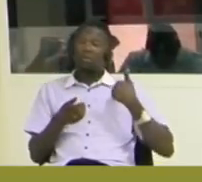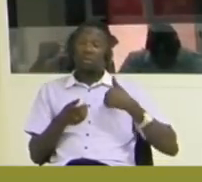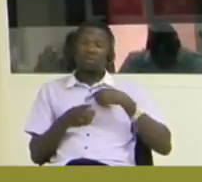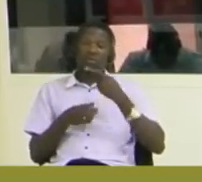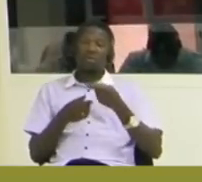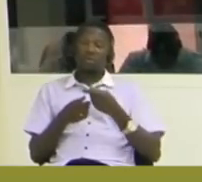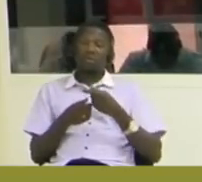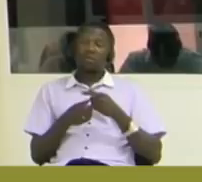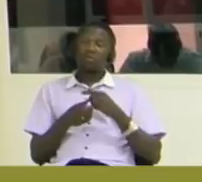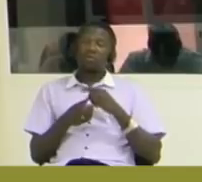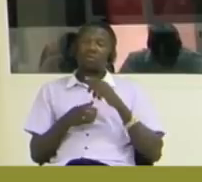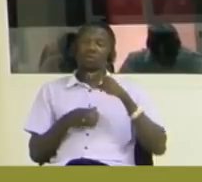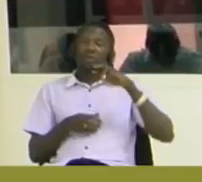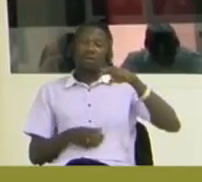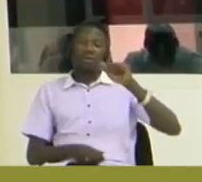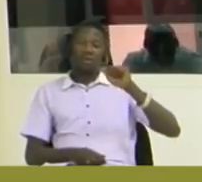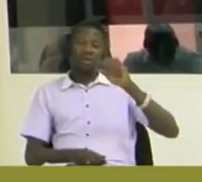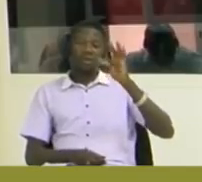World Mataba,